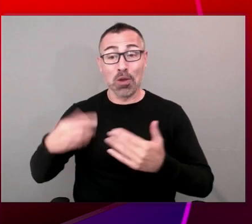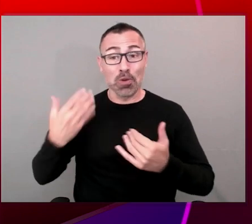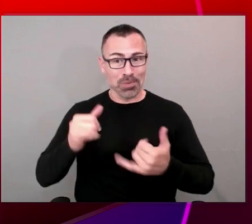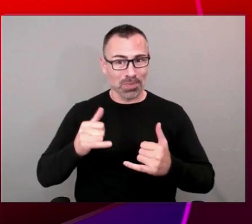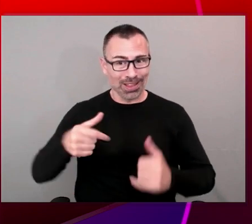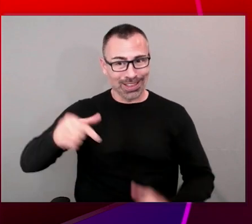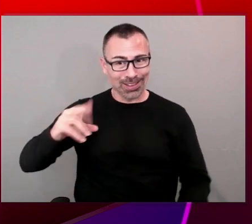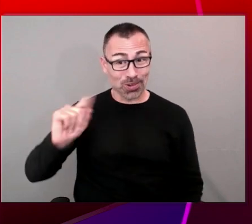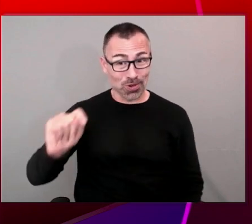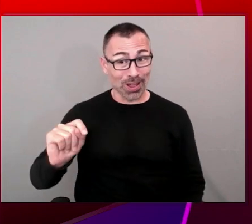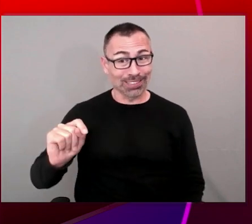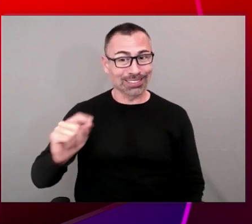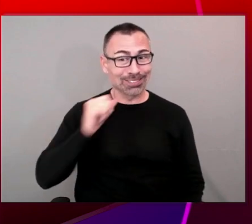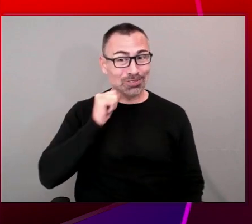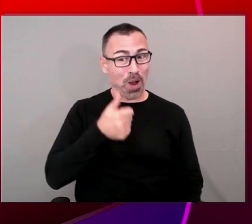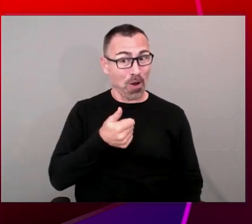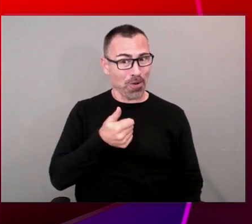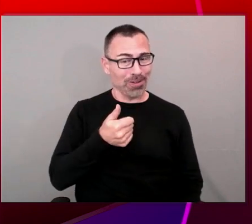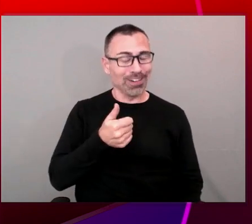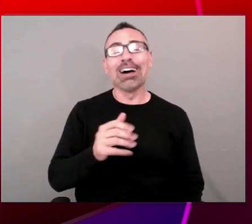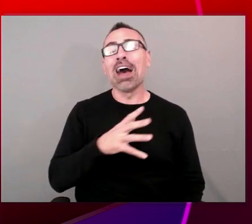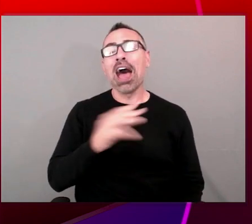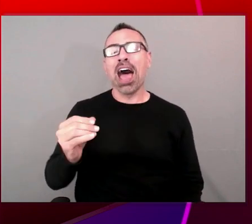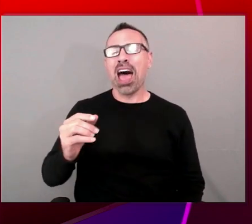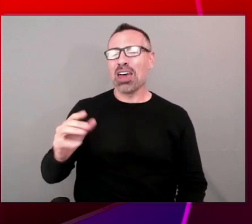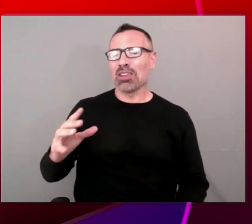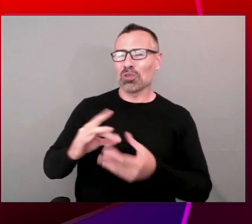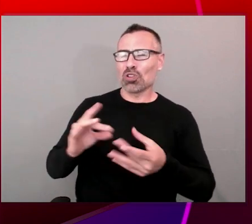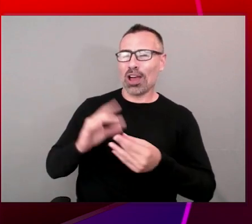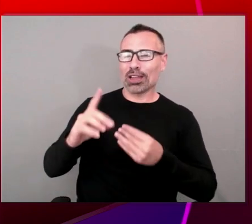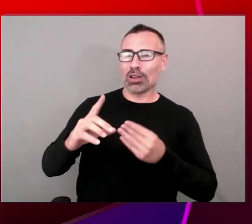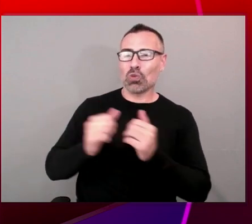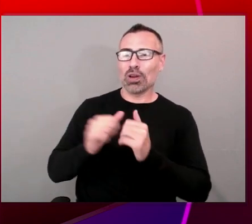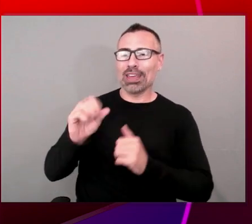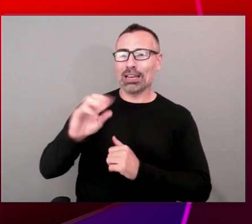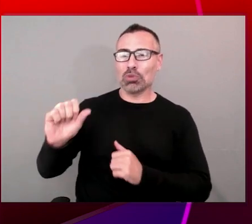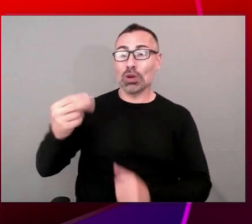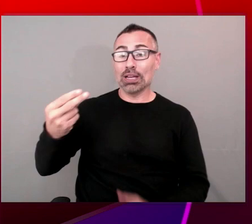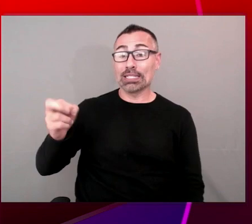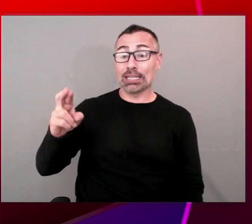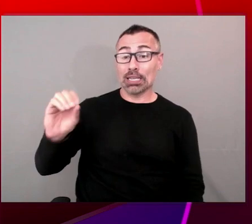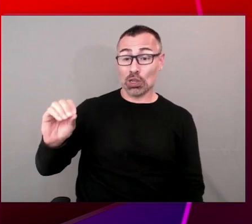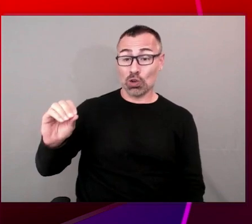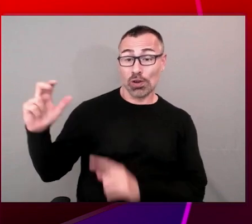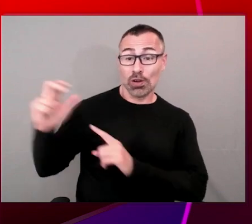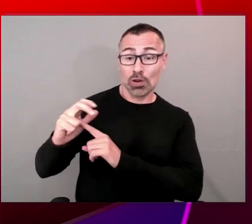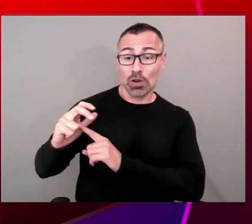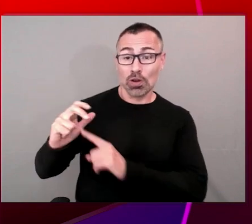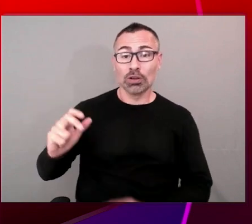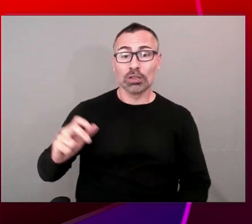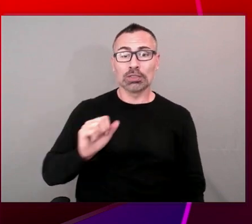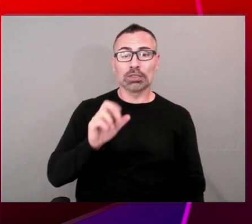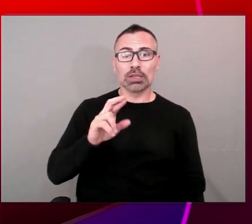Aaron. Nice. And we're talking with AWS heroes. Aaron, first we're gonna introduce you, and then we'll introduce Mike.